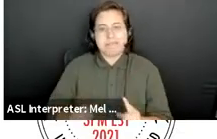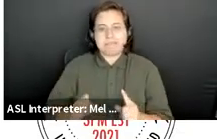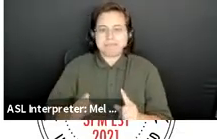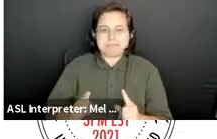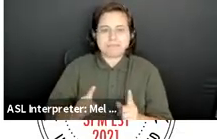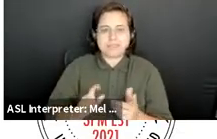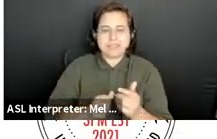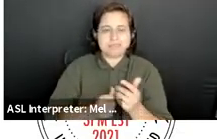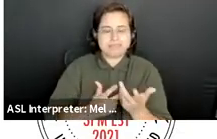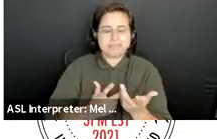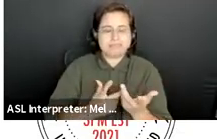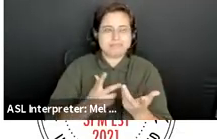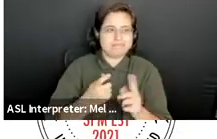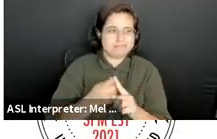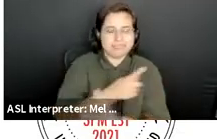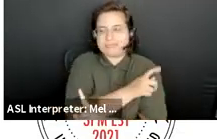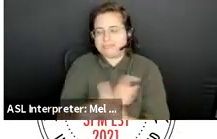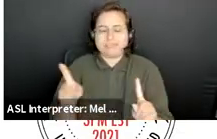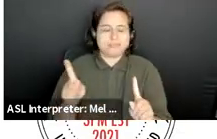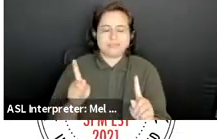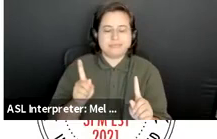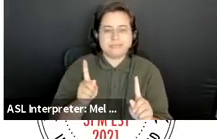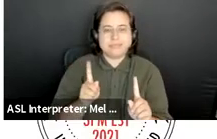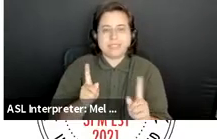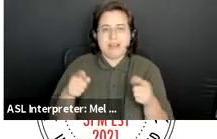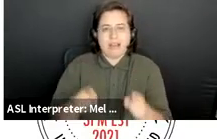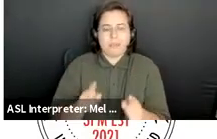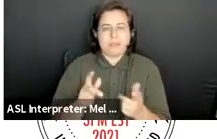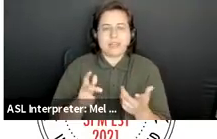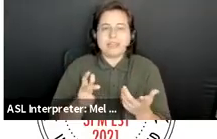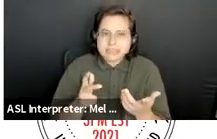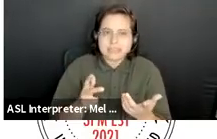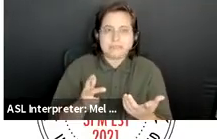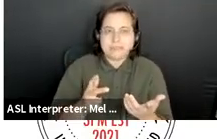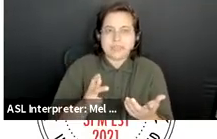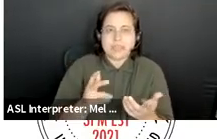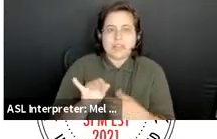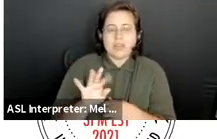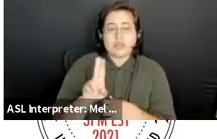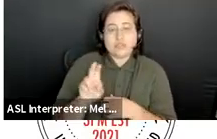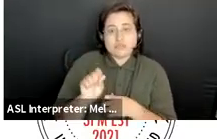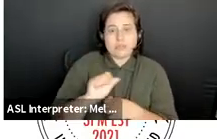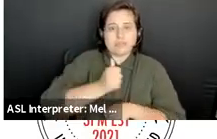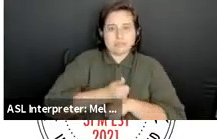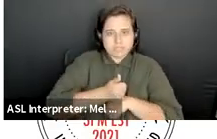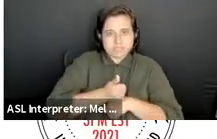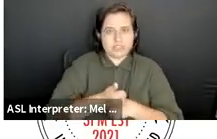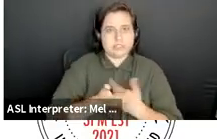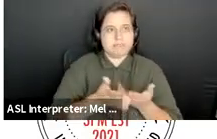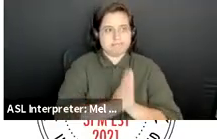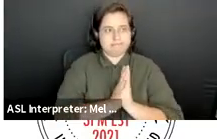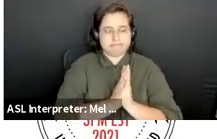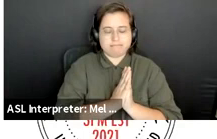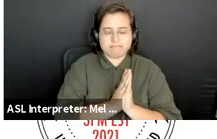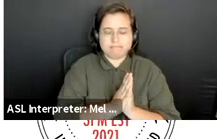most unpredictability has been, because this is the stage when a US-based petitioner has to seek approval